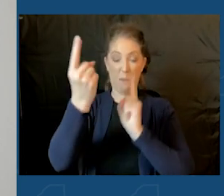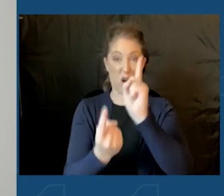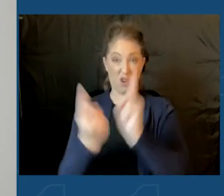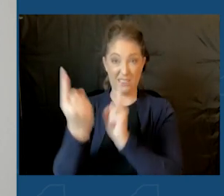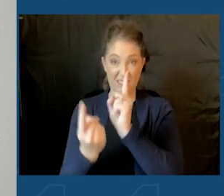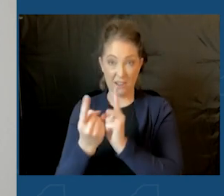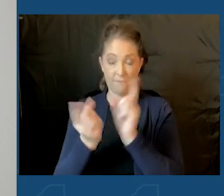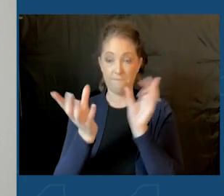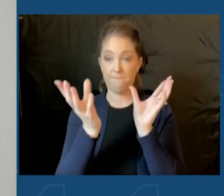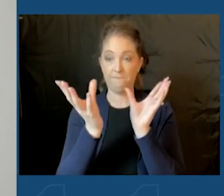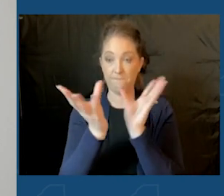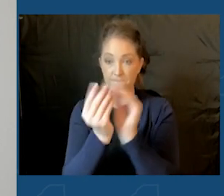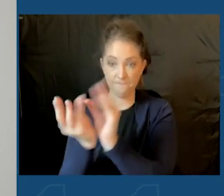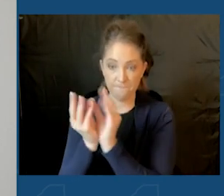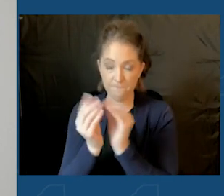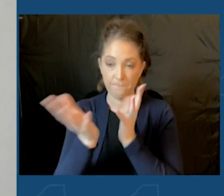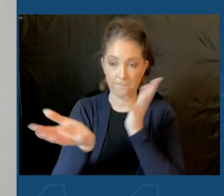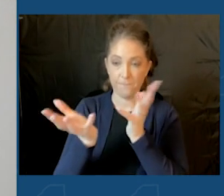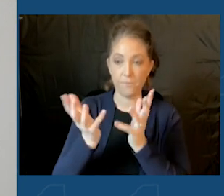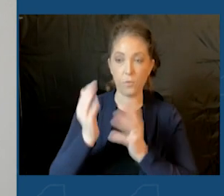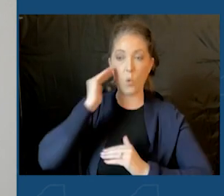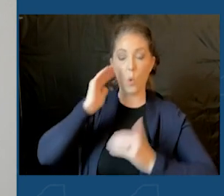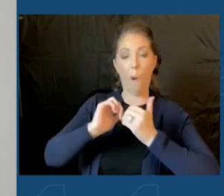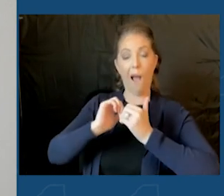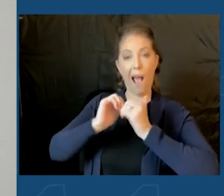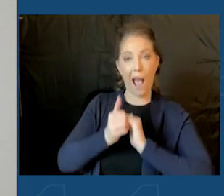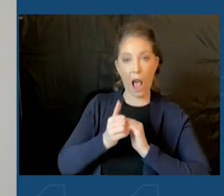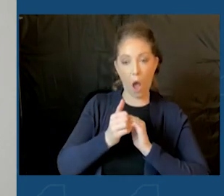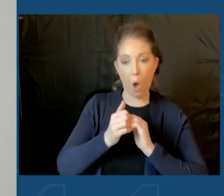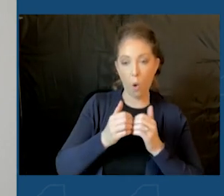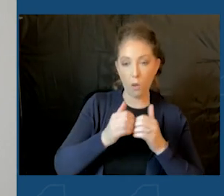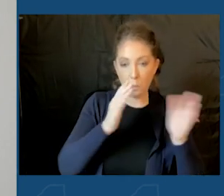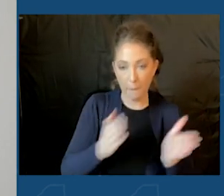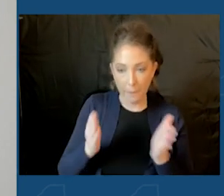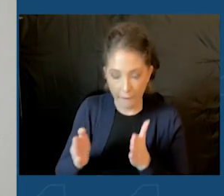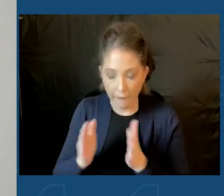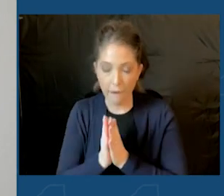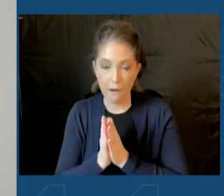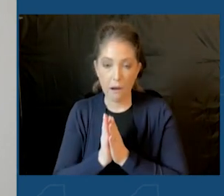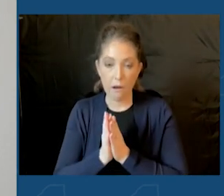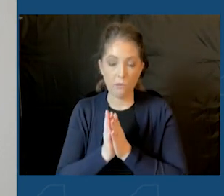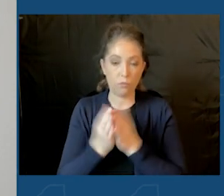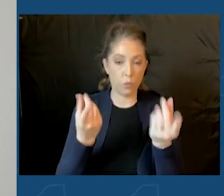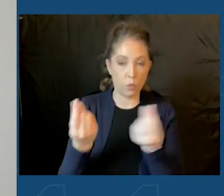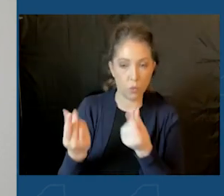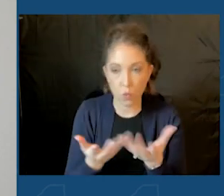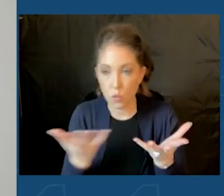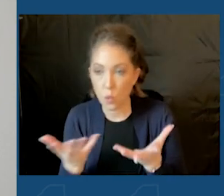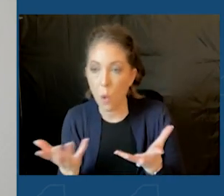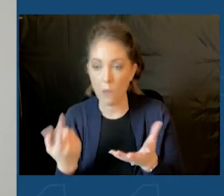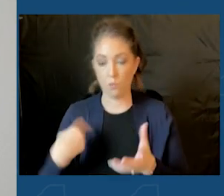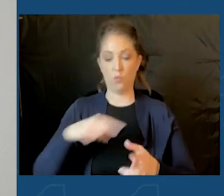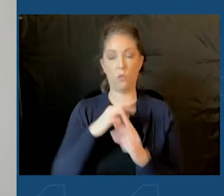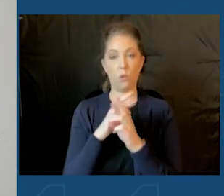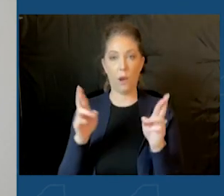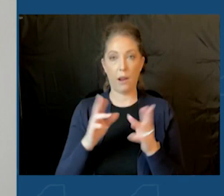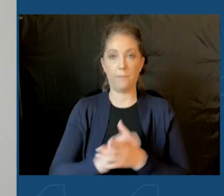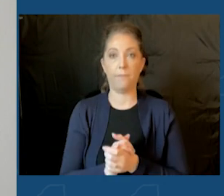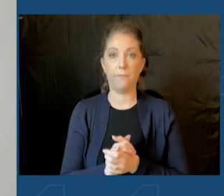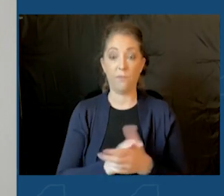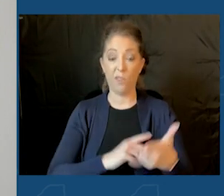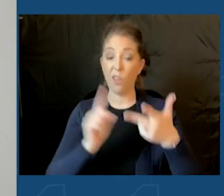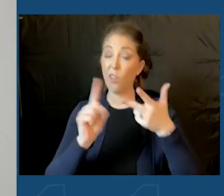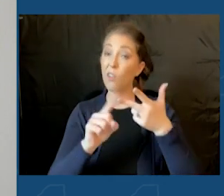how prepared we need to be, know what to do when we need to respond. The third thing we talked about is that we need to be prepared for